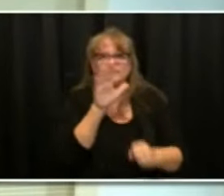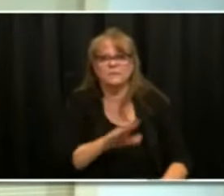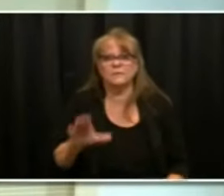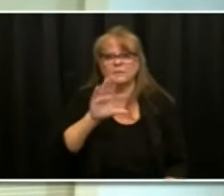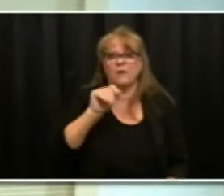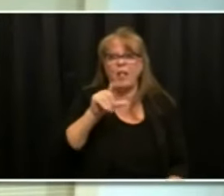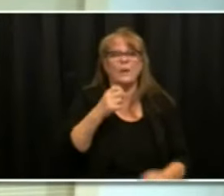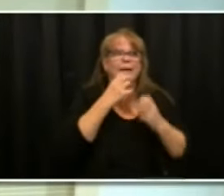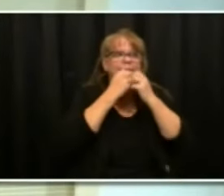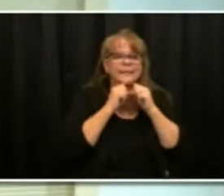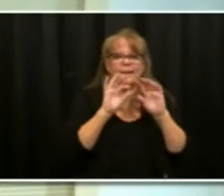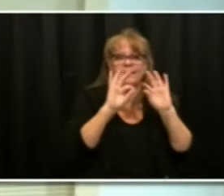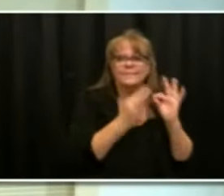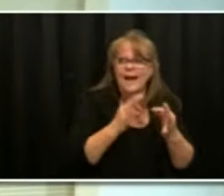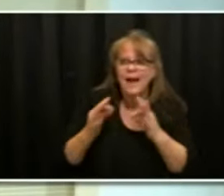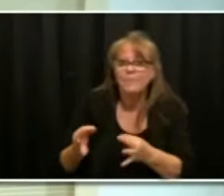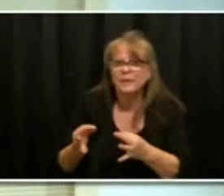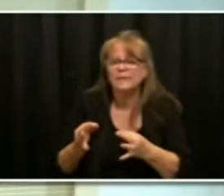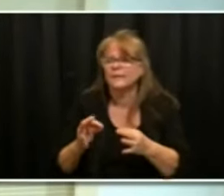better.